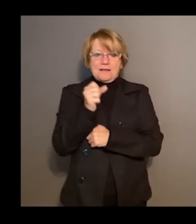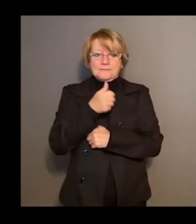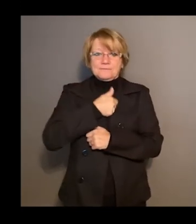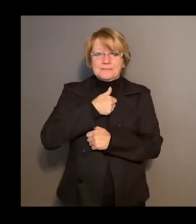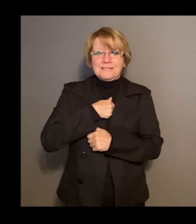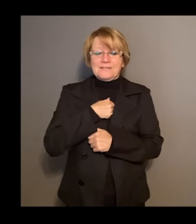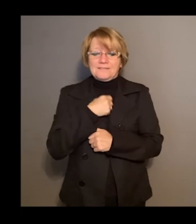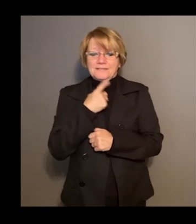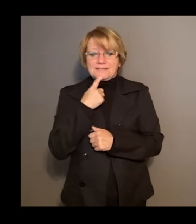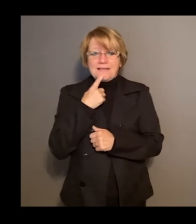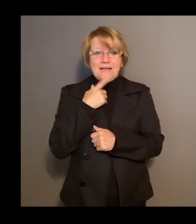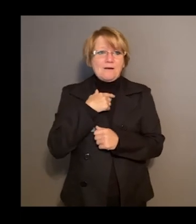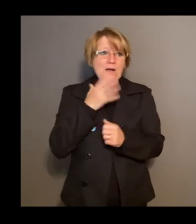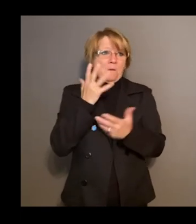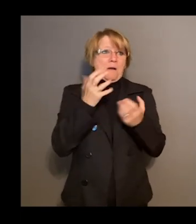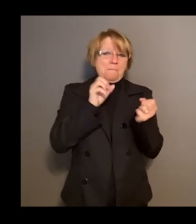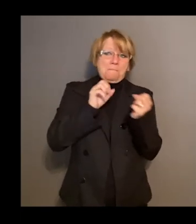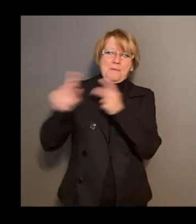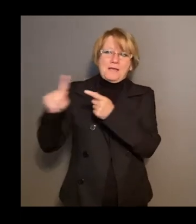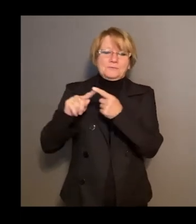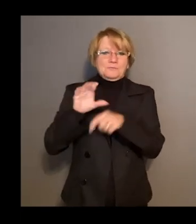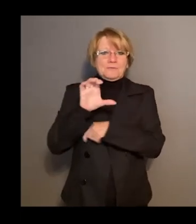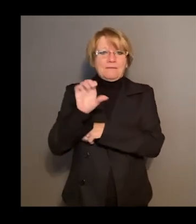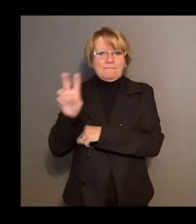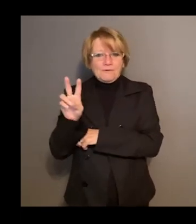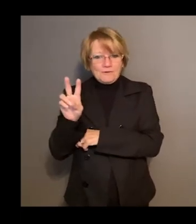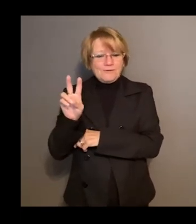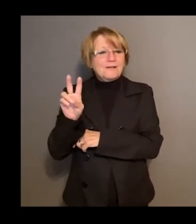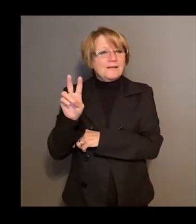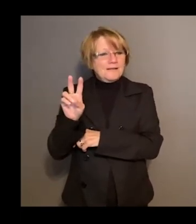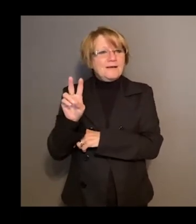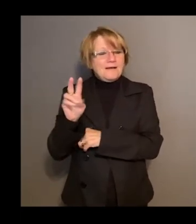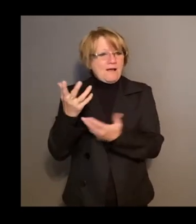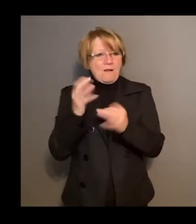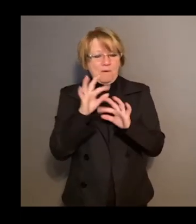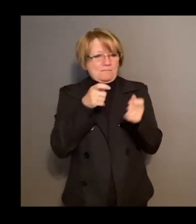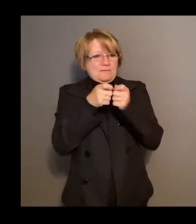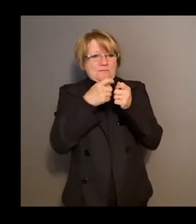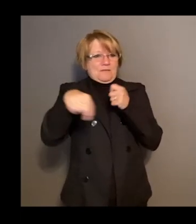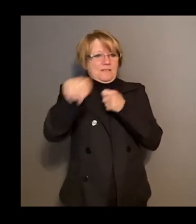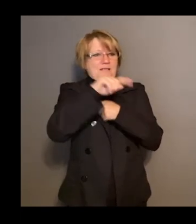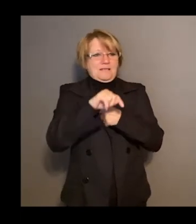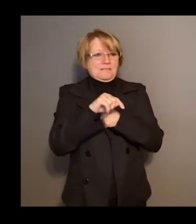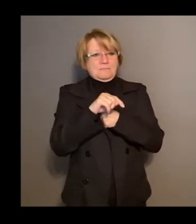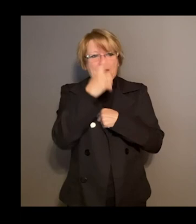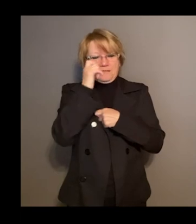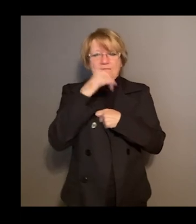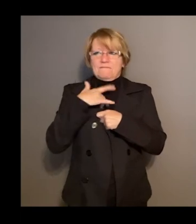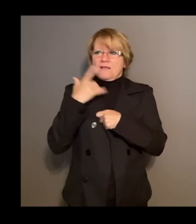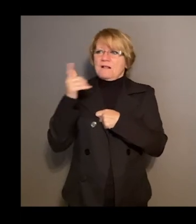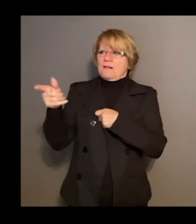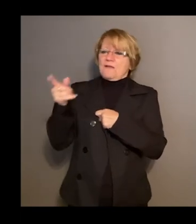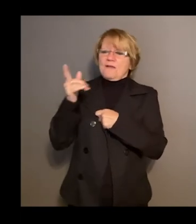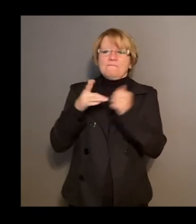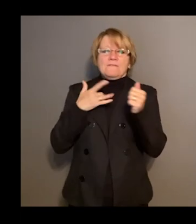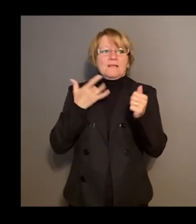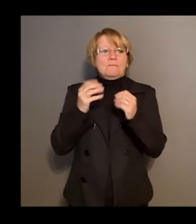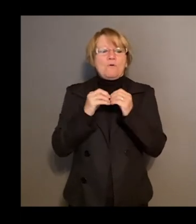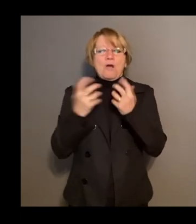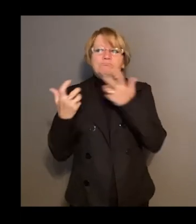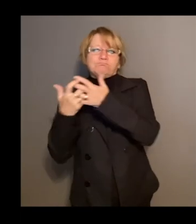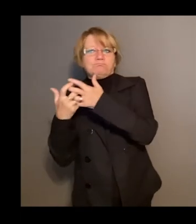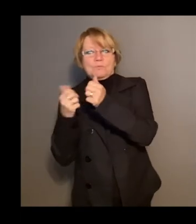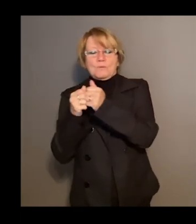in high school, right? I'm like, give me back to Cape Verde, man. I didn't have to deal with this at all, right? So I could fit in. Those are my people.